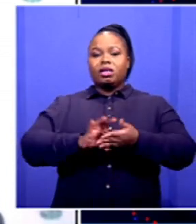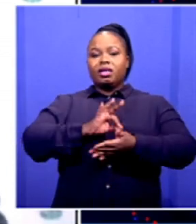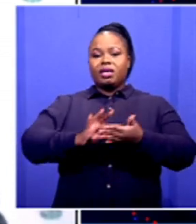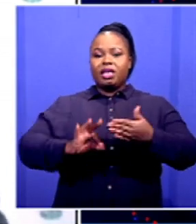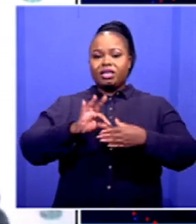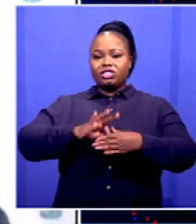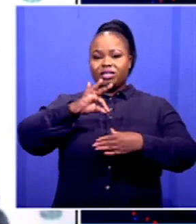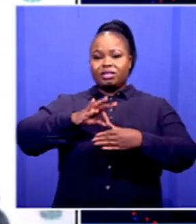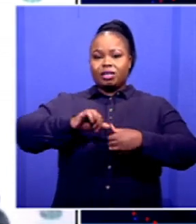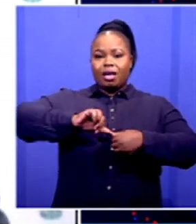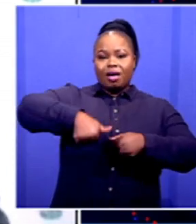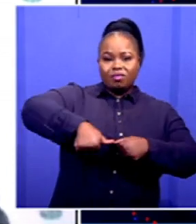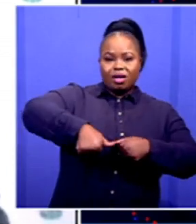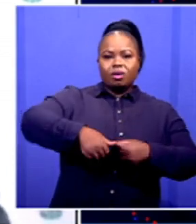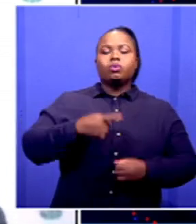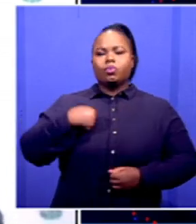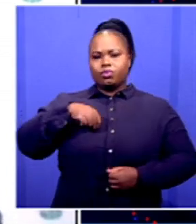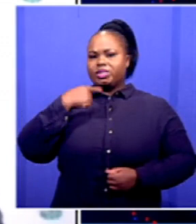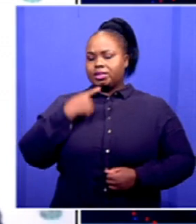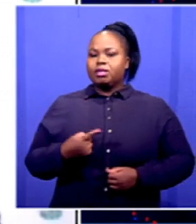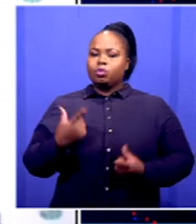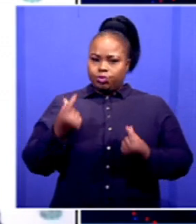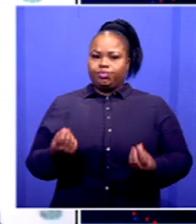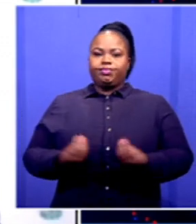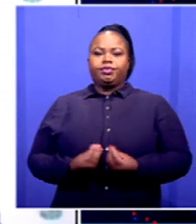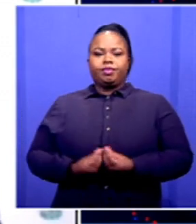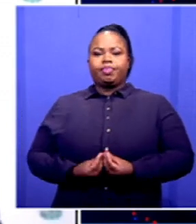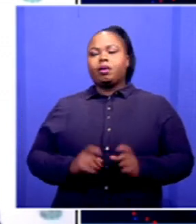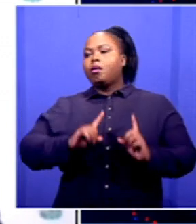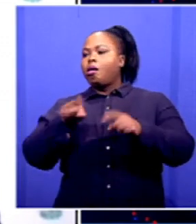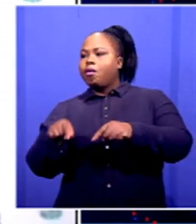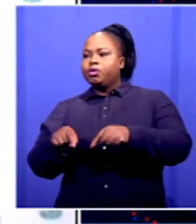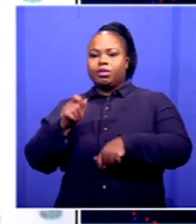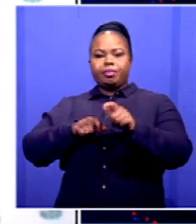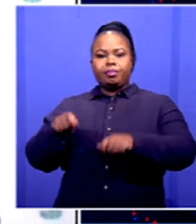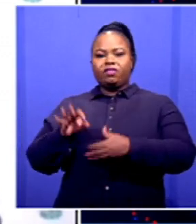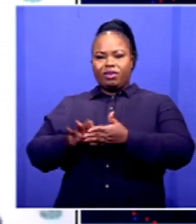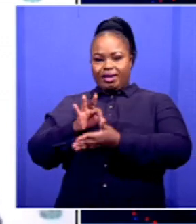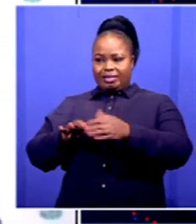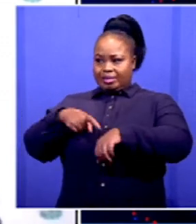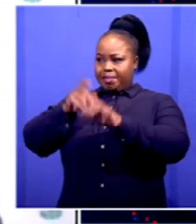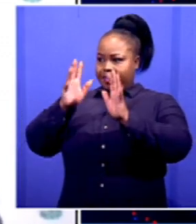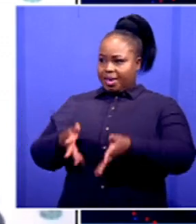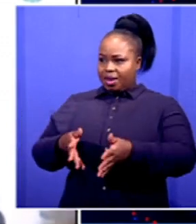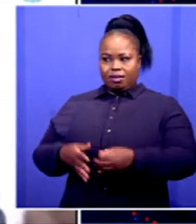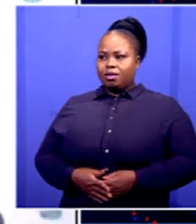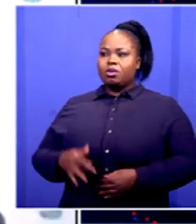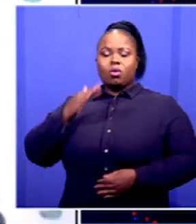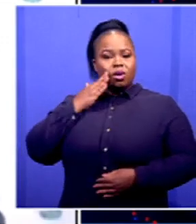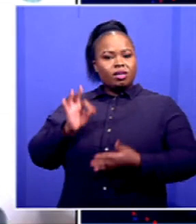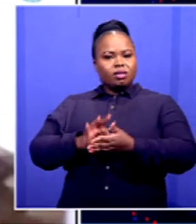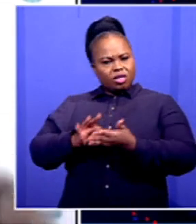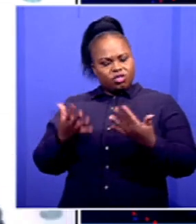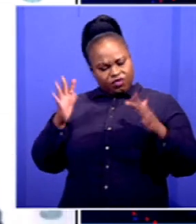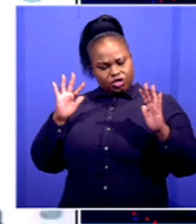we said we're going to do something about these things. We're not only going to go to people during elections, immediately after elections. That is where